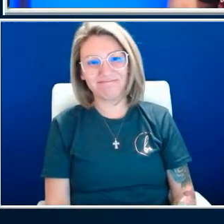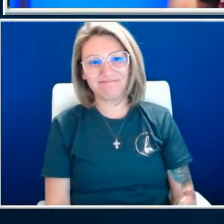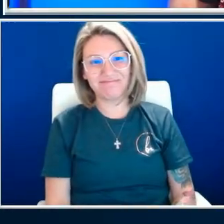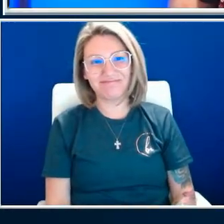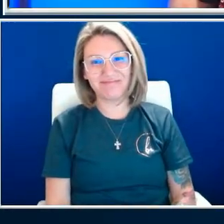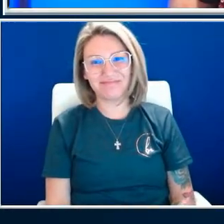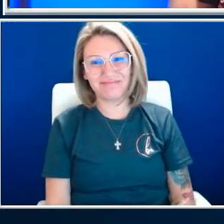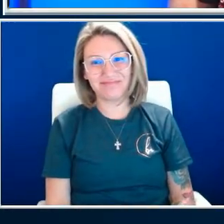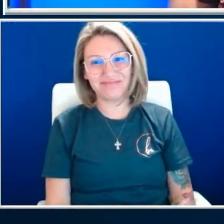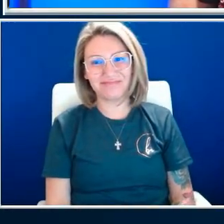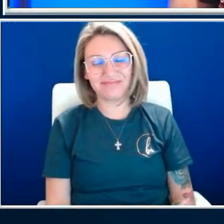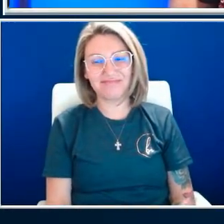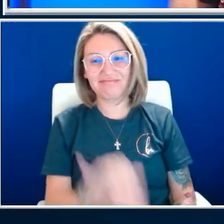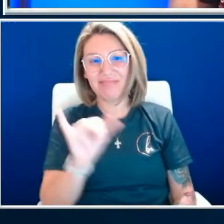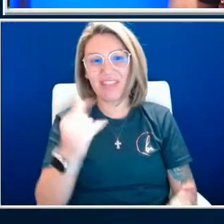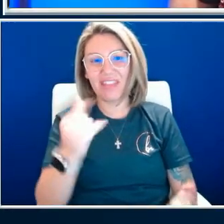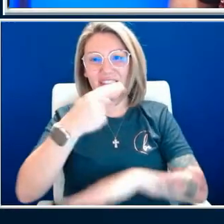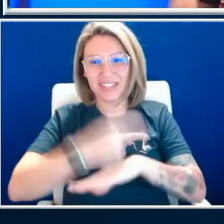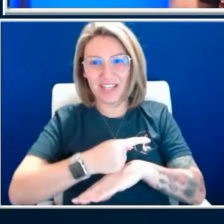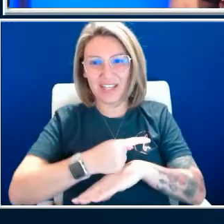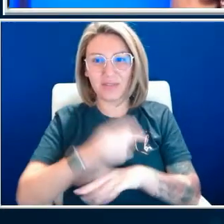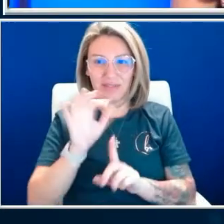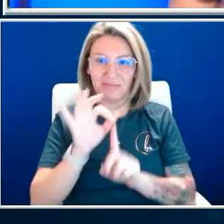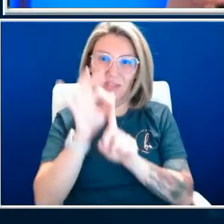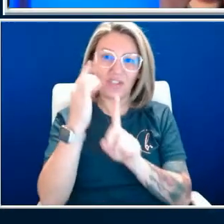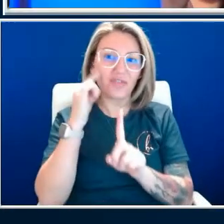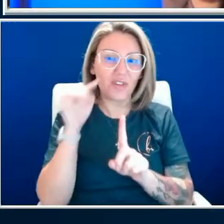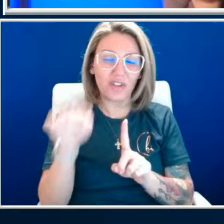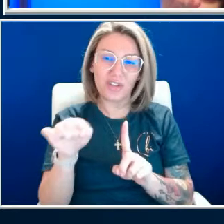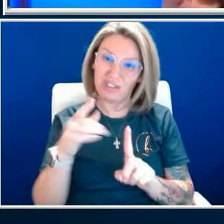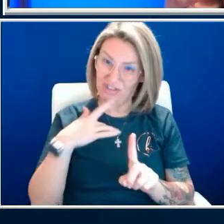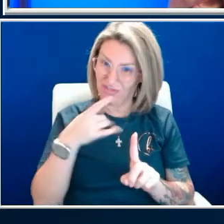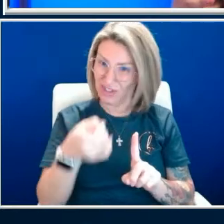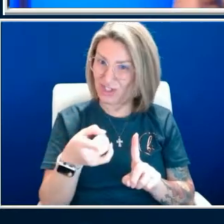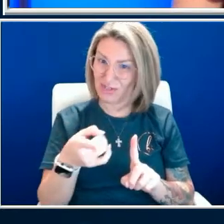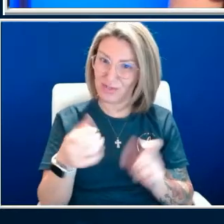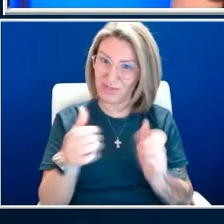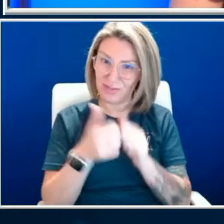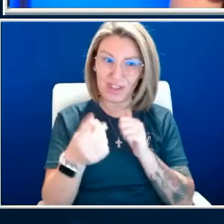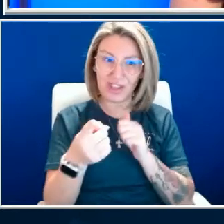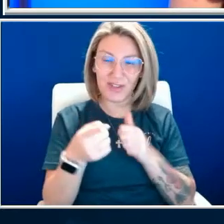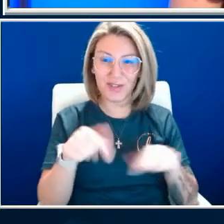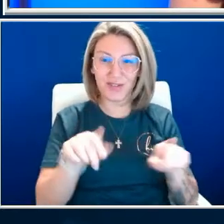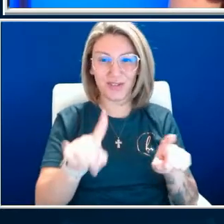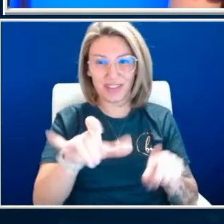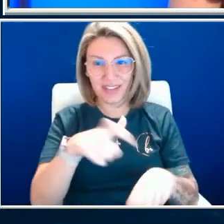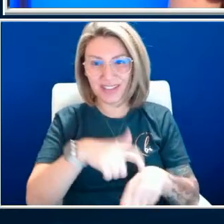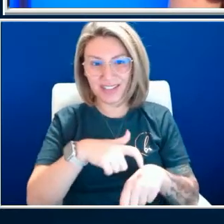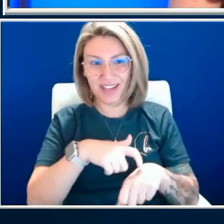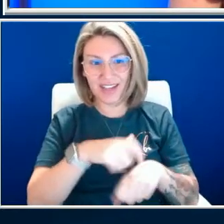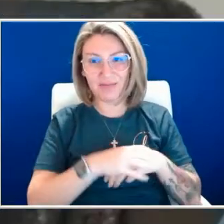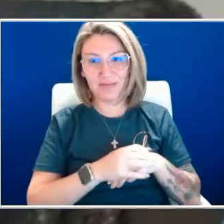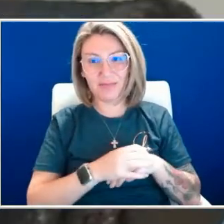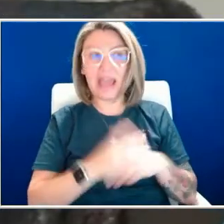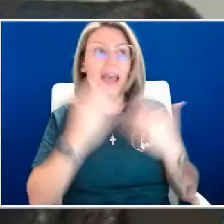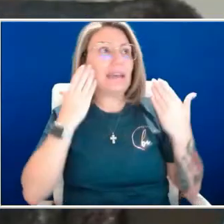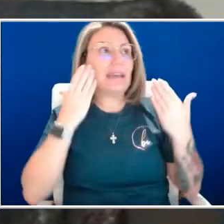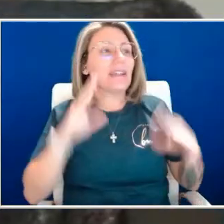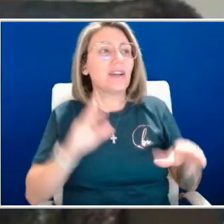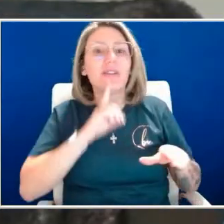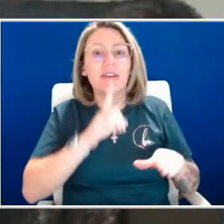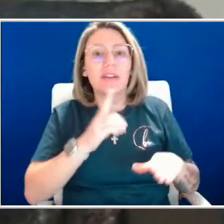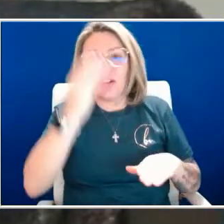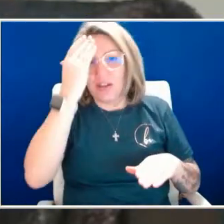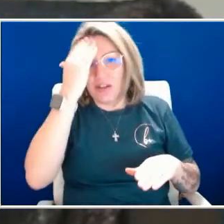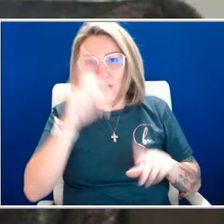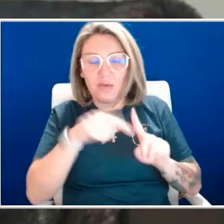And it made that date pretty special for you. Did you feel like she was with you through this time? I didn't really know. I mean, because when I'm going through